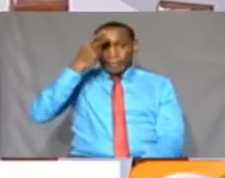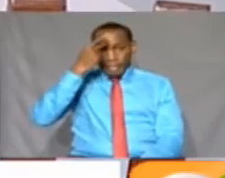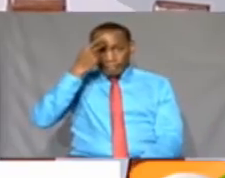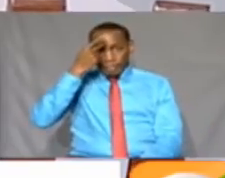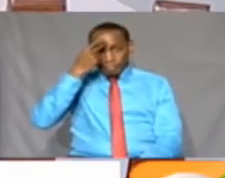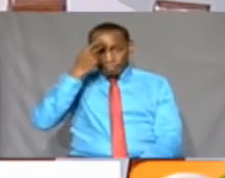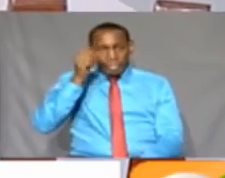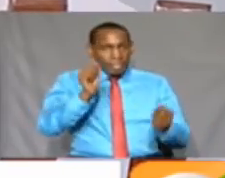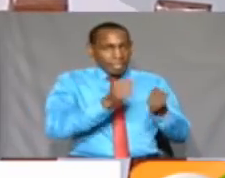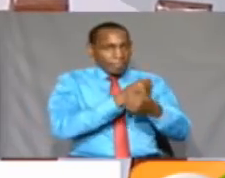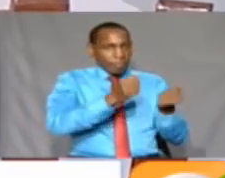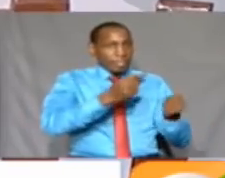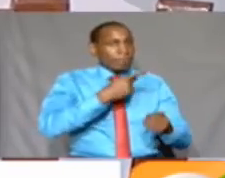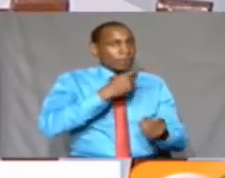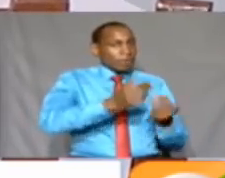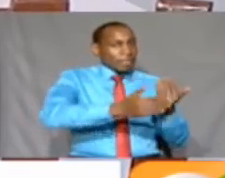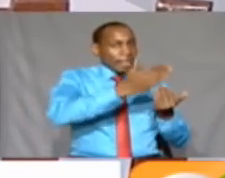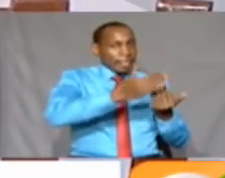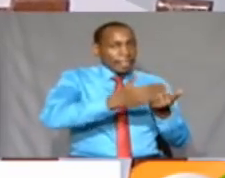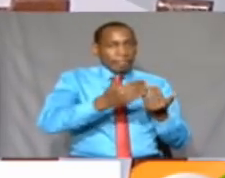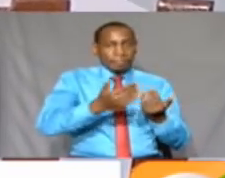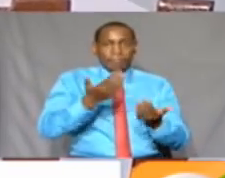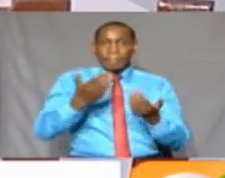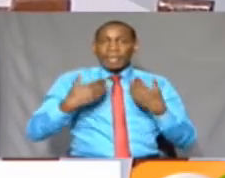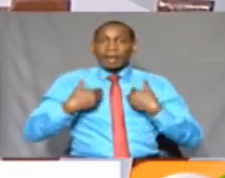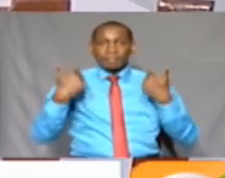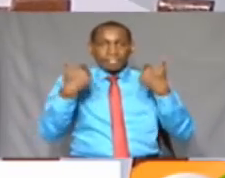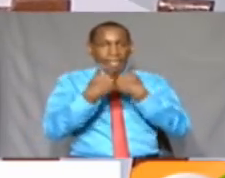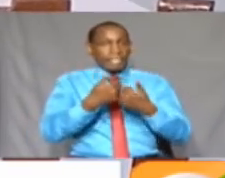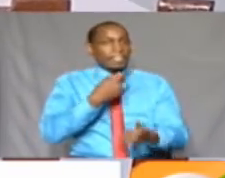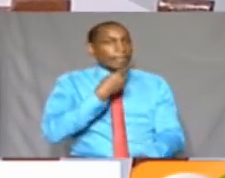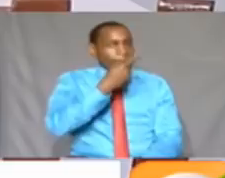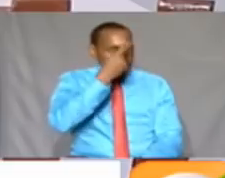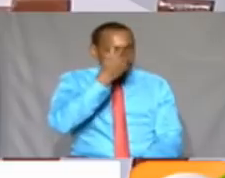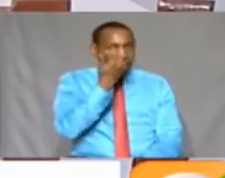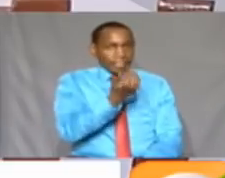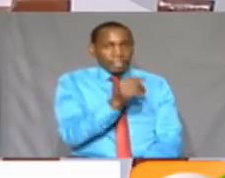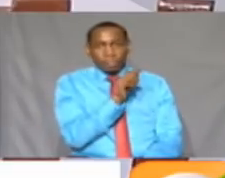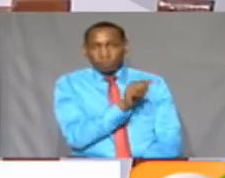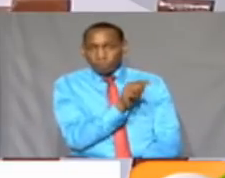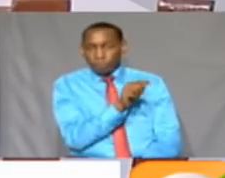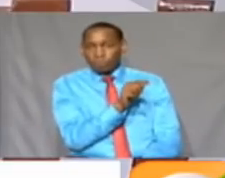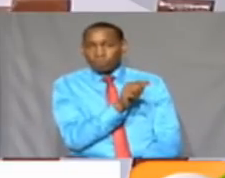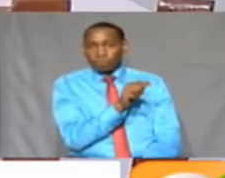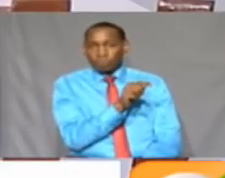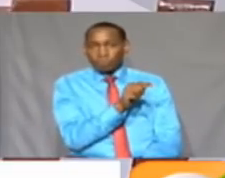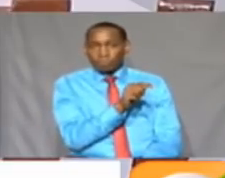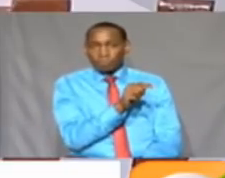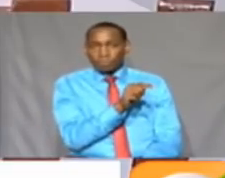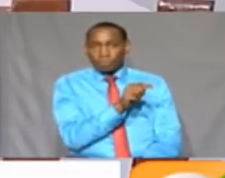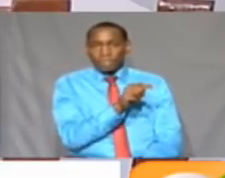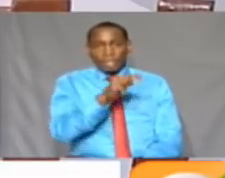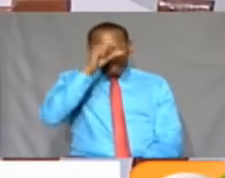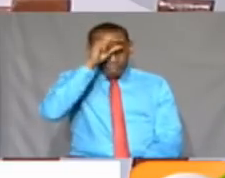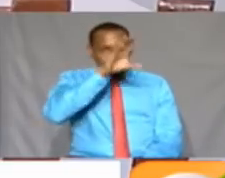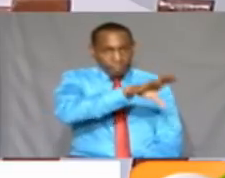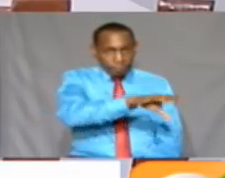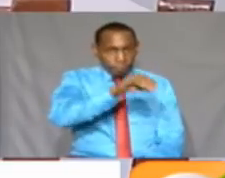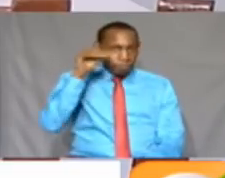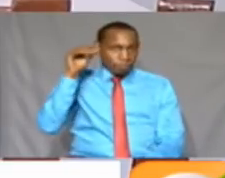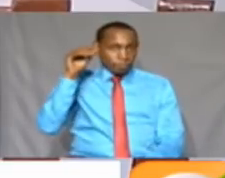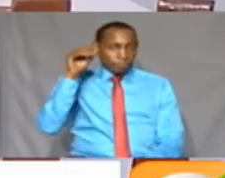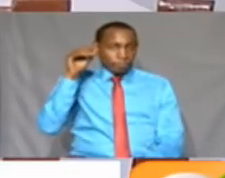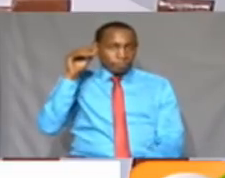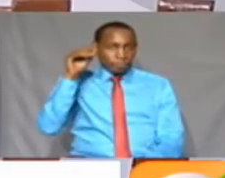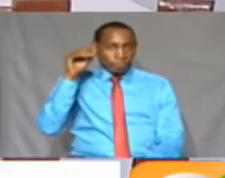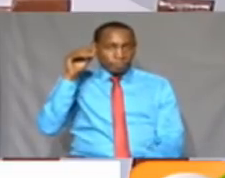to parent or is having difficulty parenting, that child will be taken away by the government